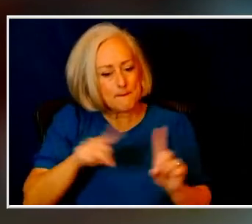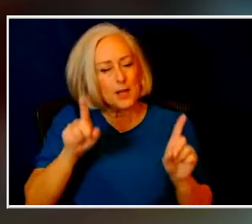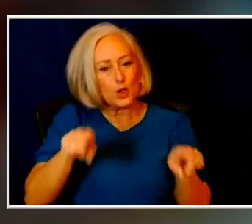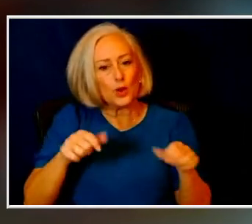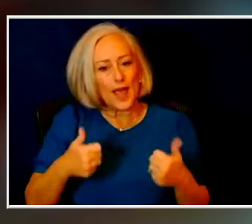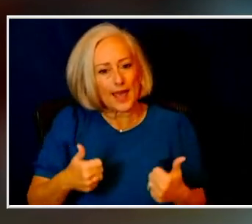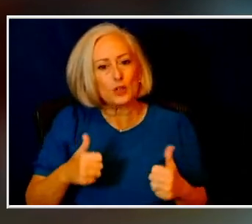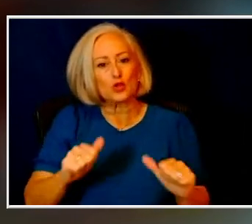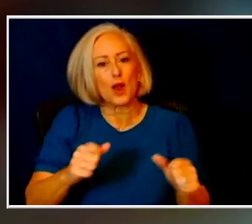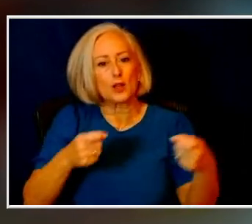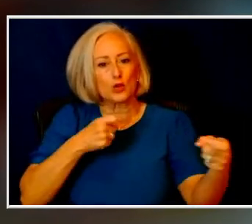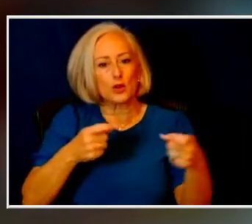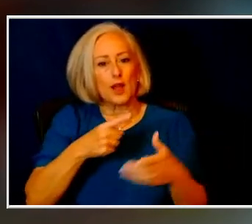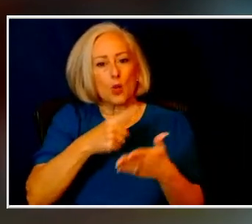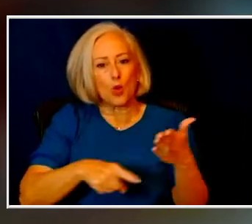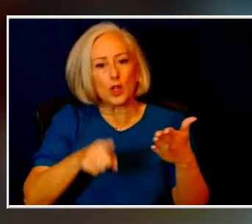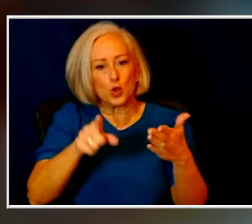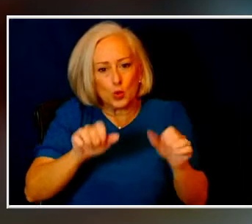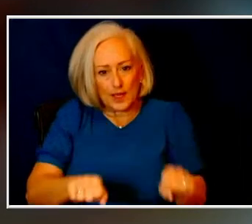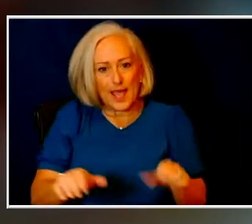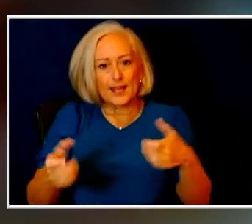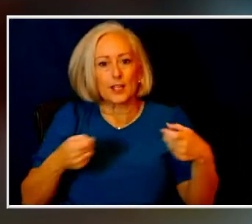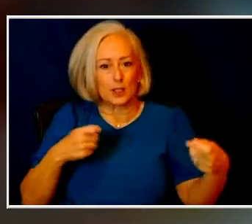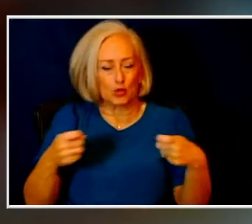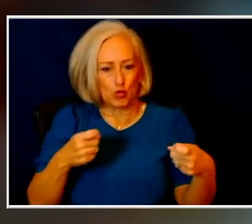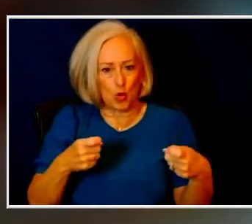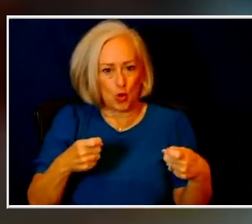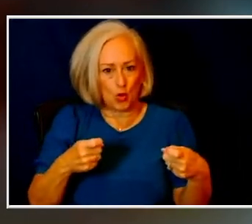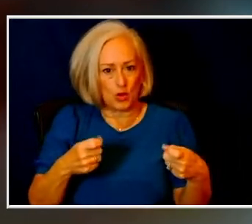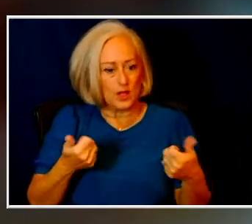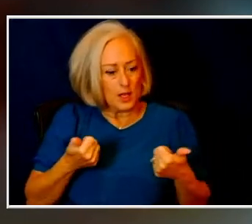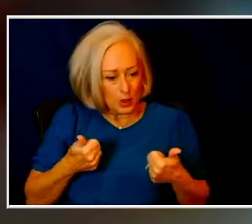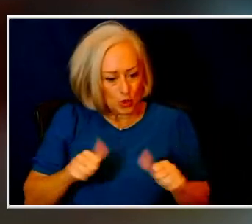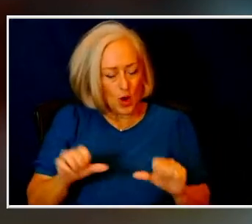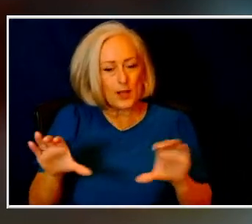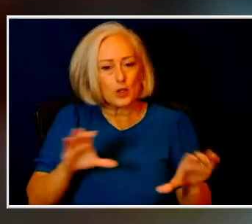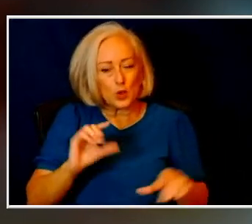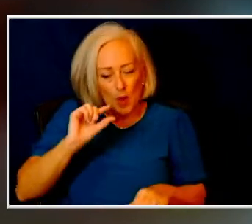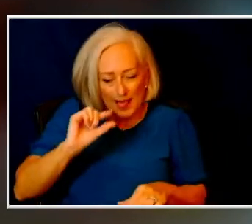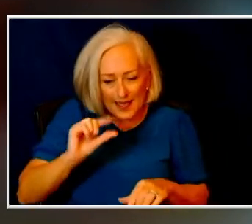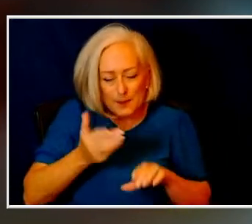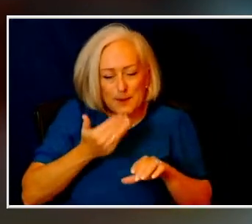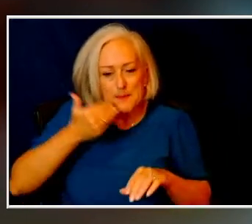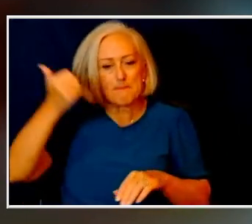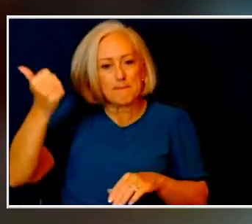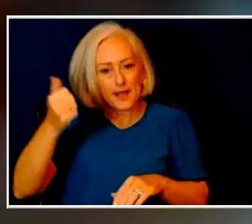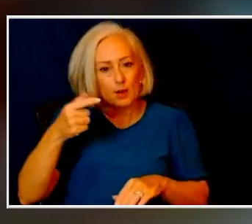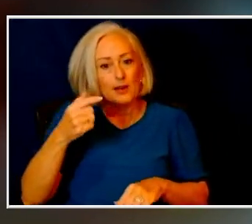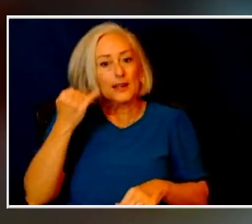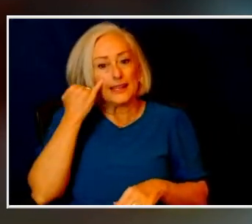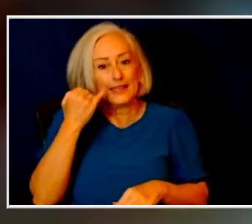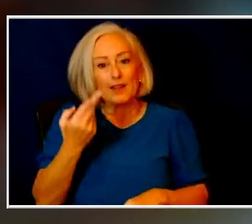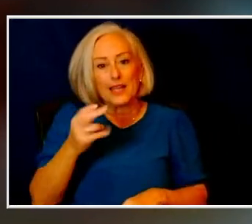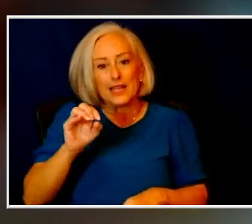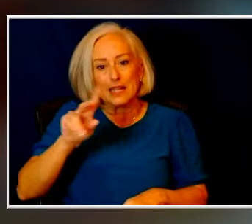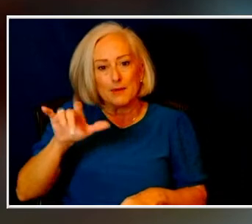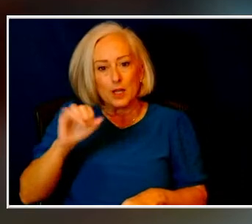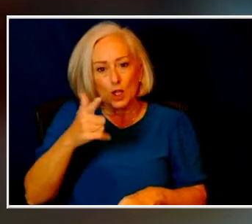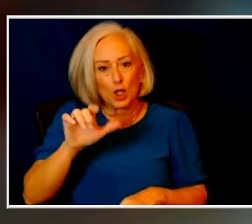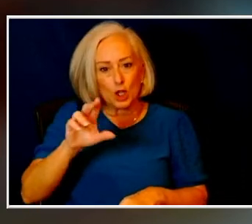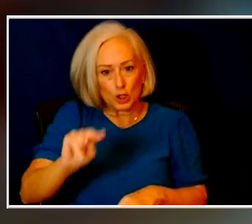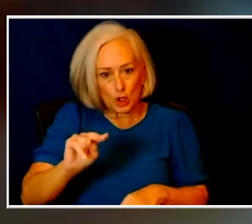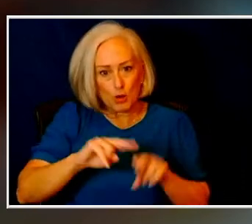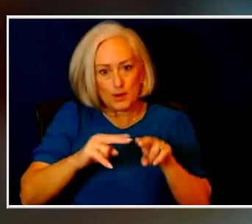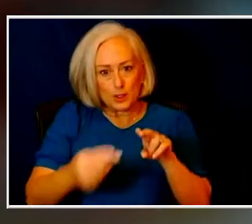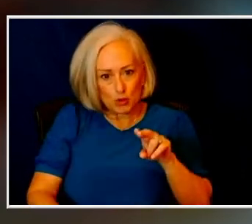control what you can control. And just try and do a little better. And if your hemoglobin drops, A1C drops, or your glucose